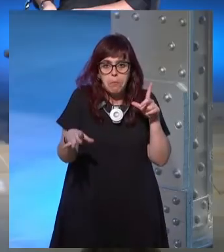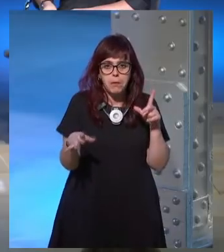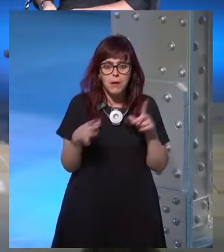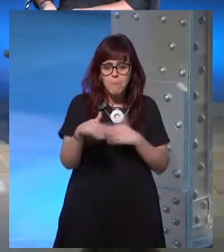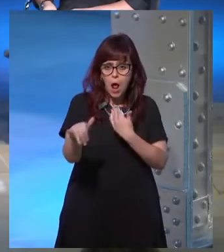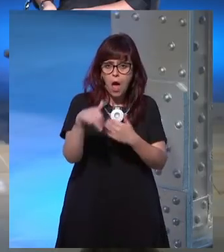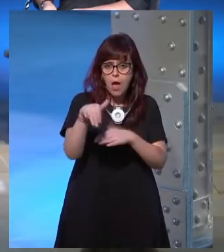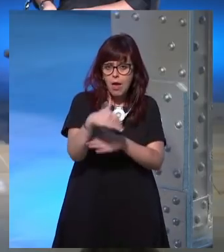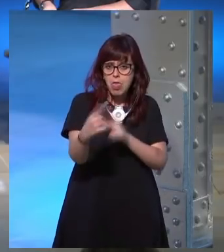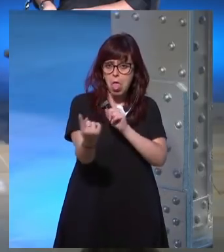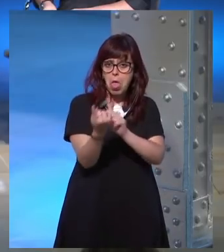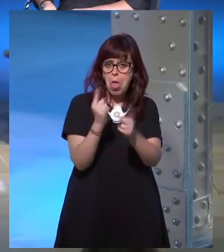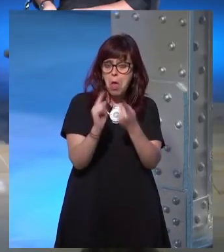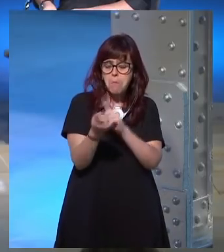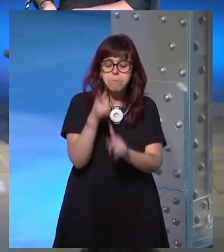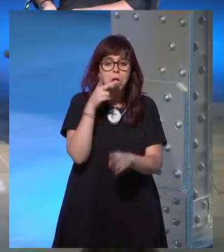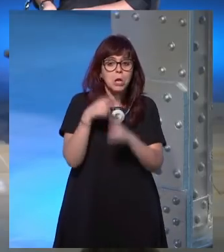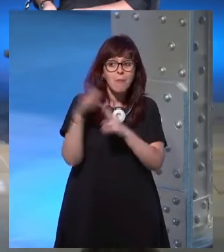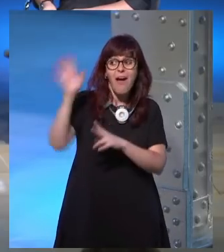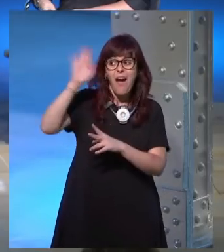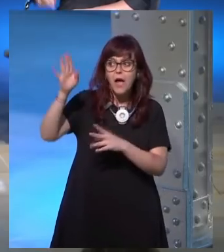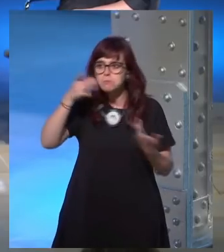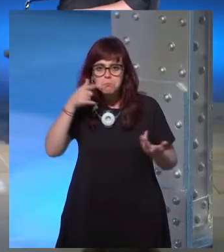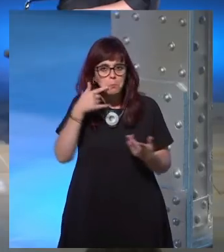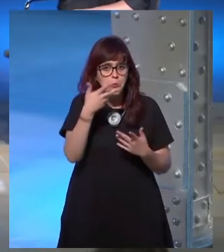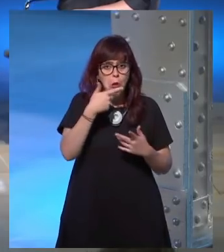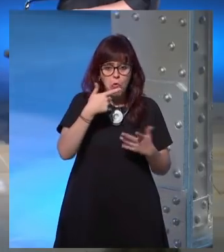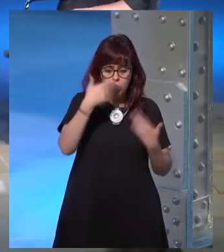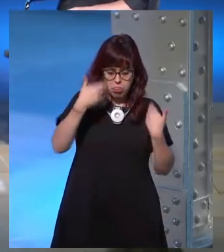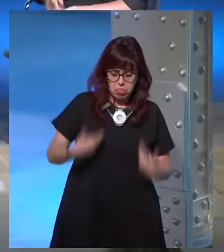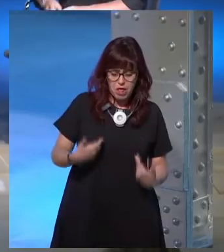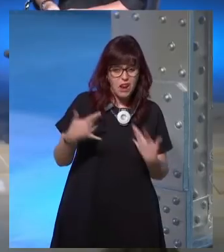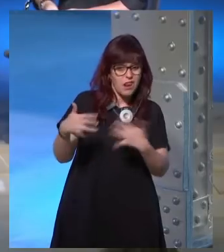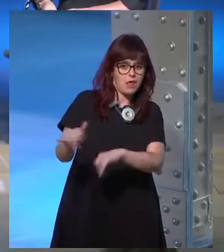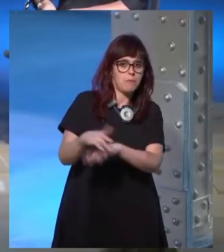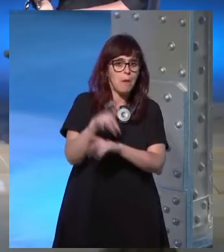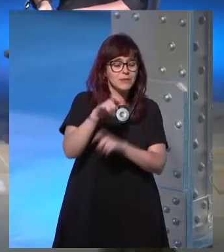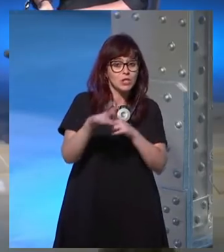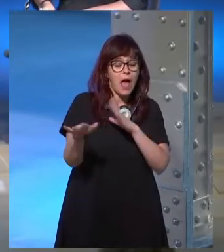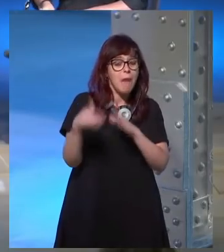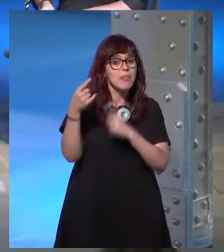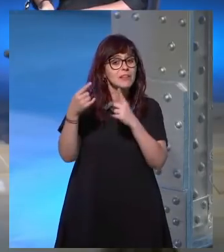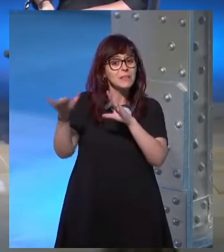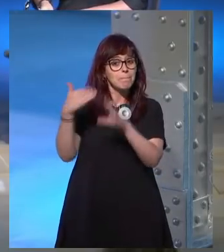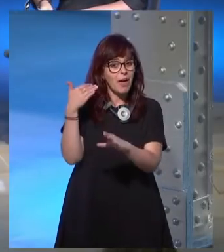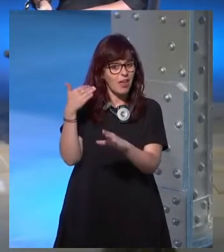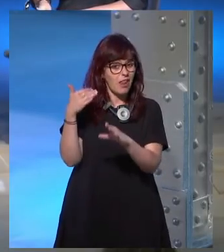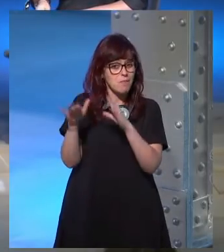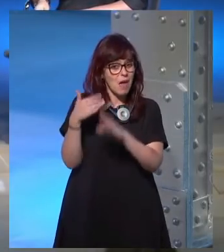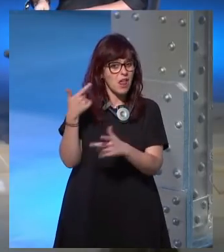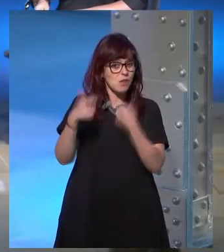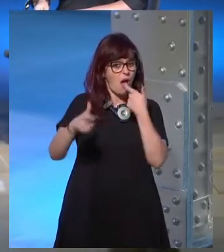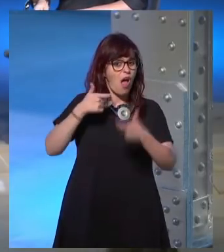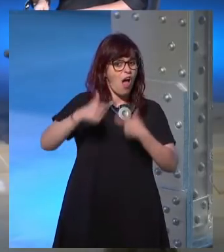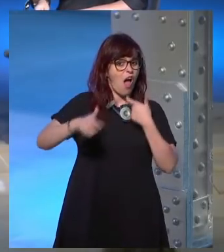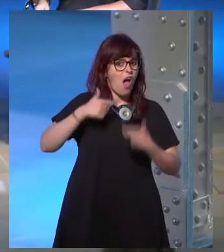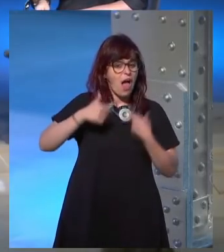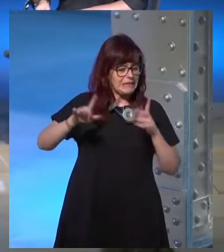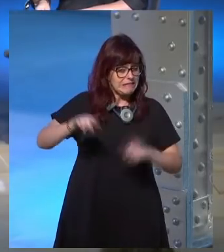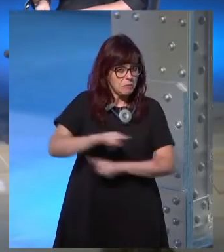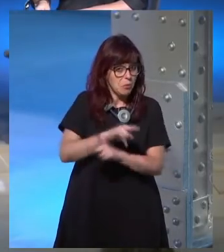time, too. They don't feel like the things that they say are of importance or have, again, it's that whole